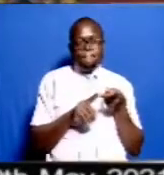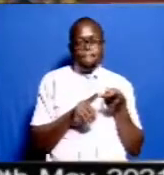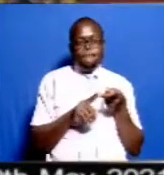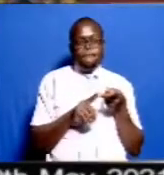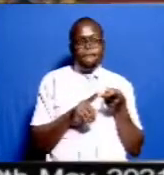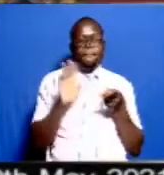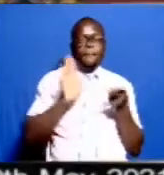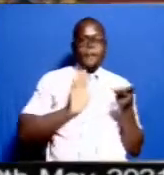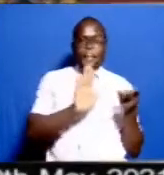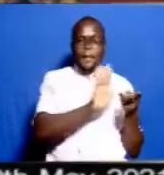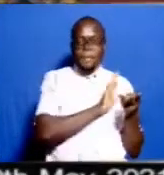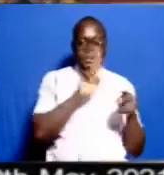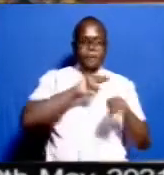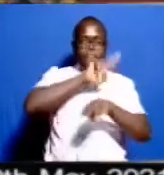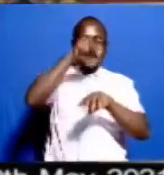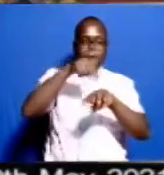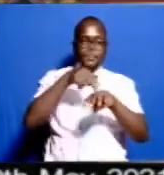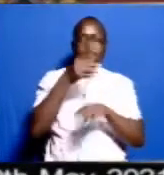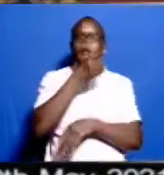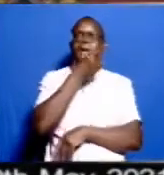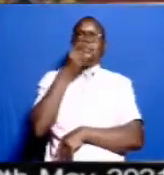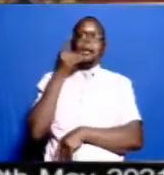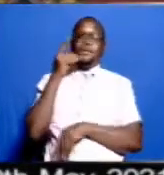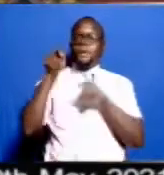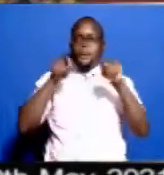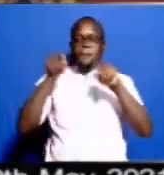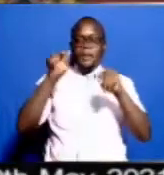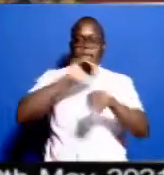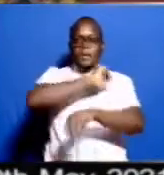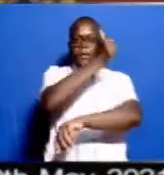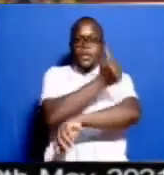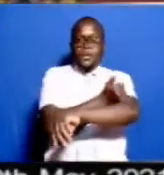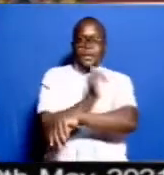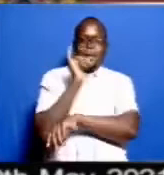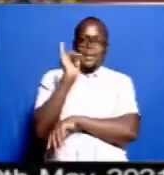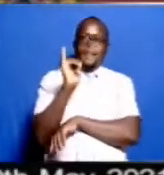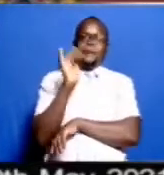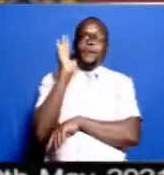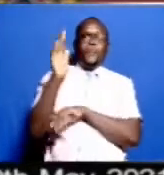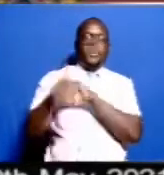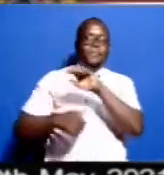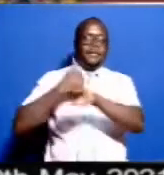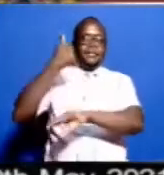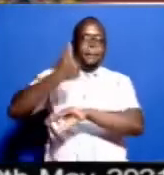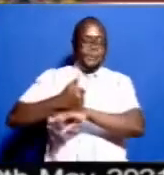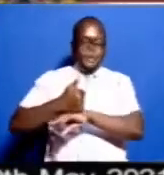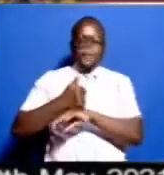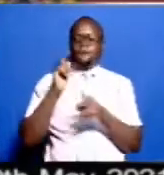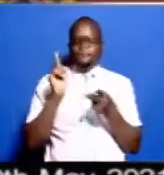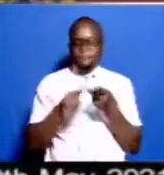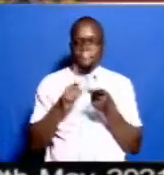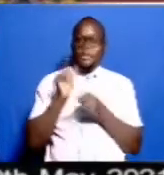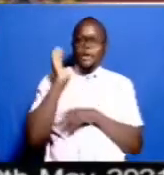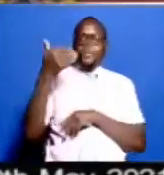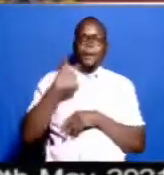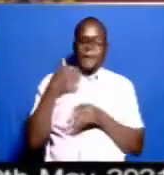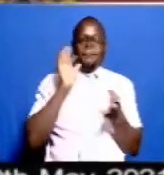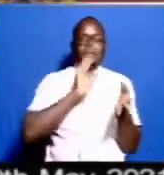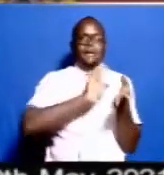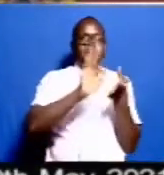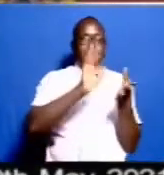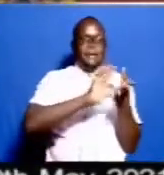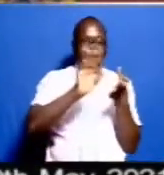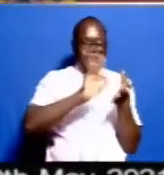the board of the National Drought Management Authority, which shall be established. There is going to be a secretariat